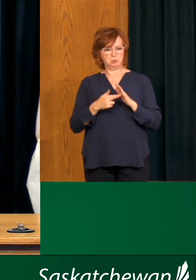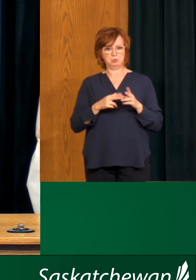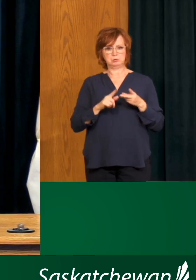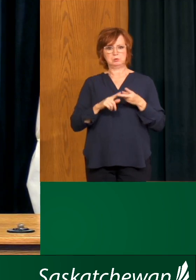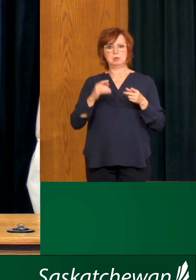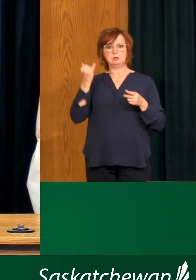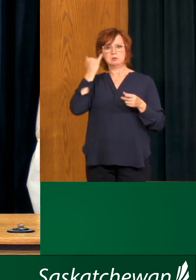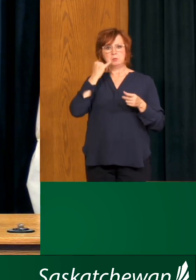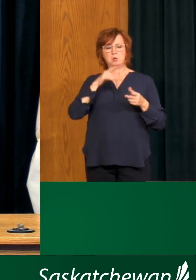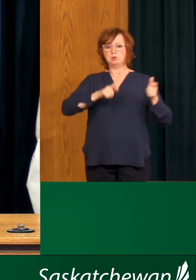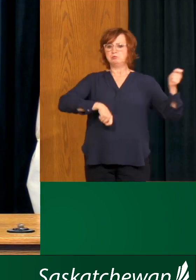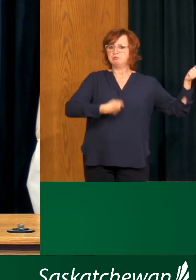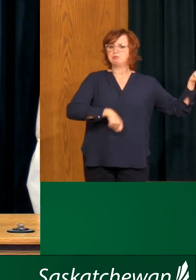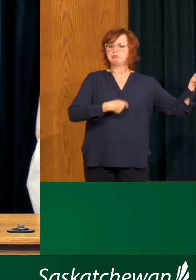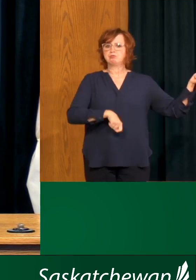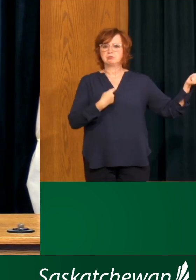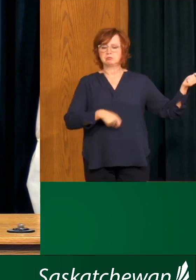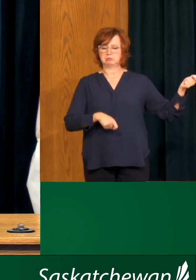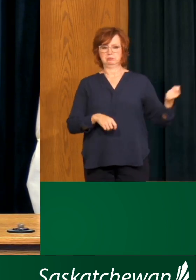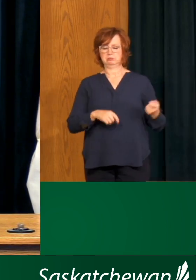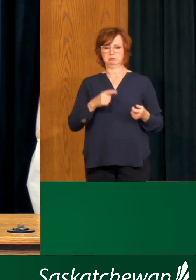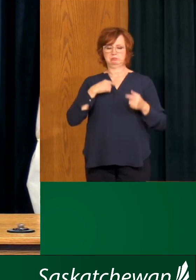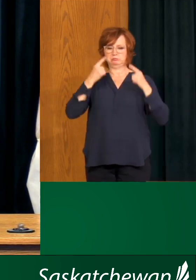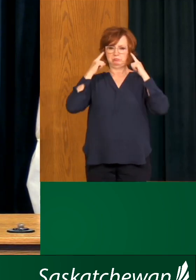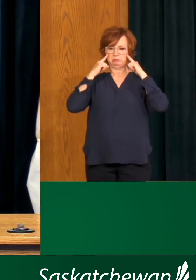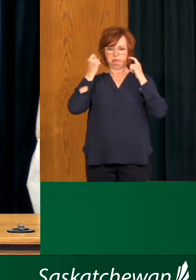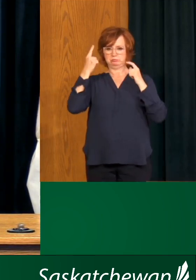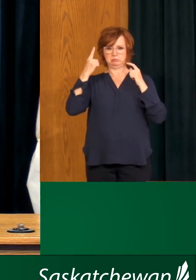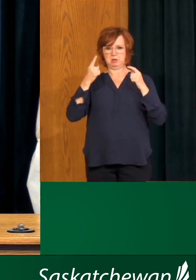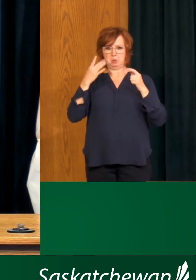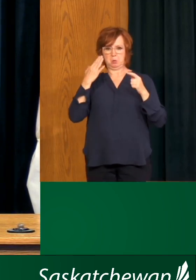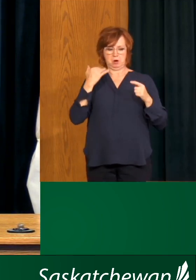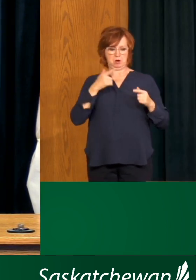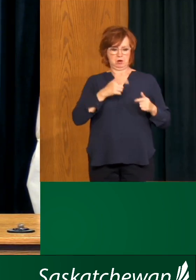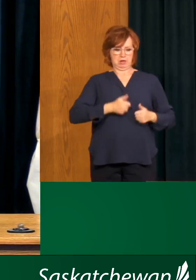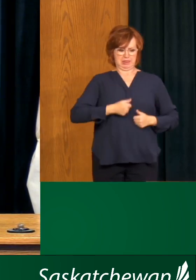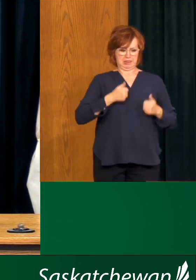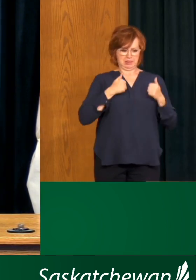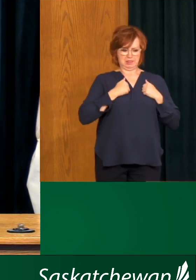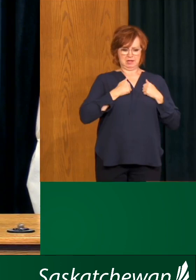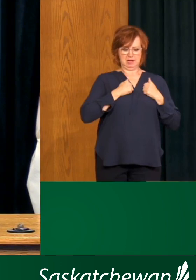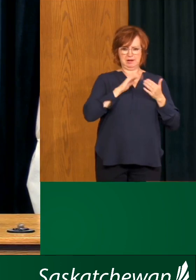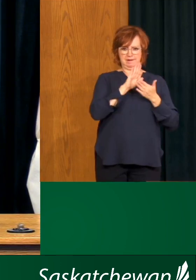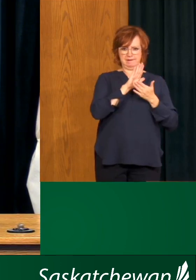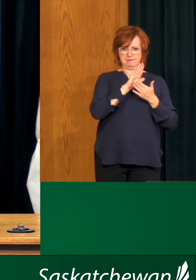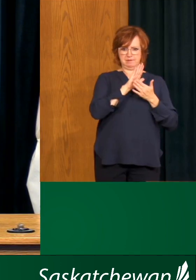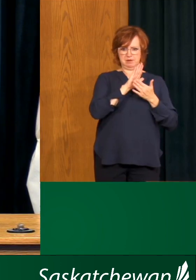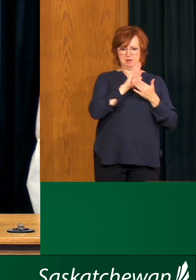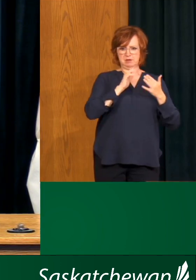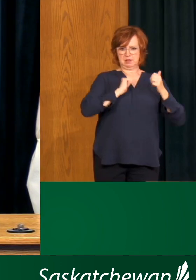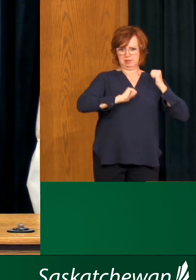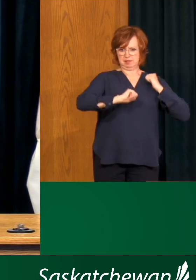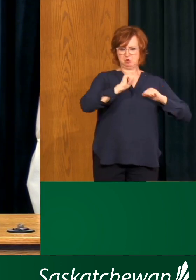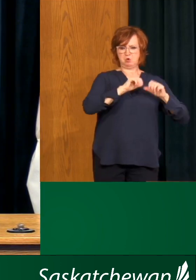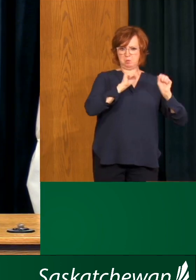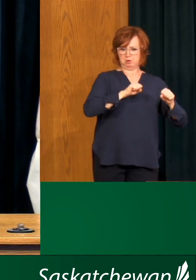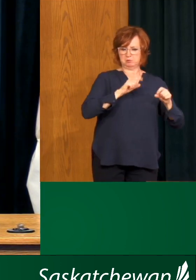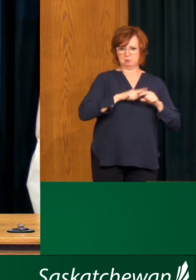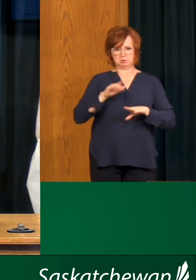play a song. I guess I don't really understand why live theaters can open, but music